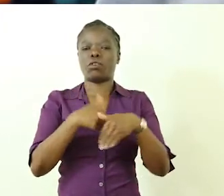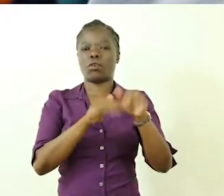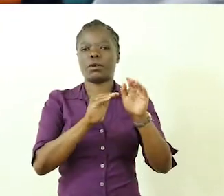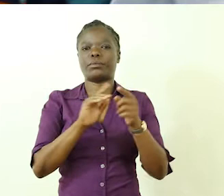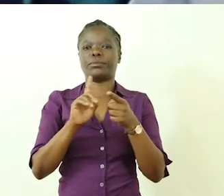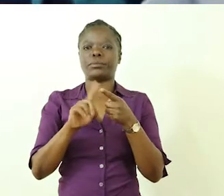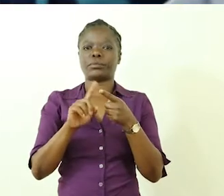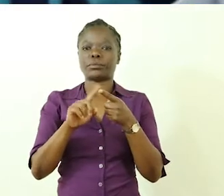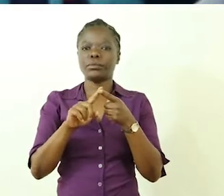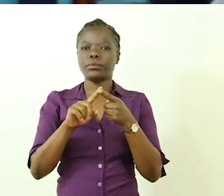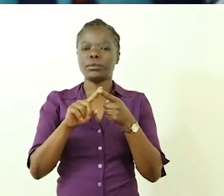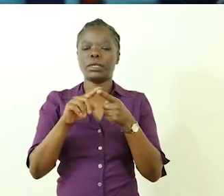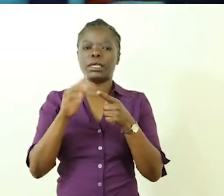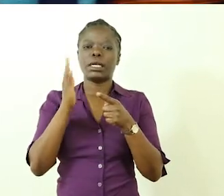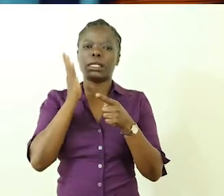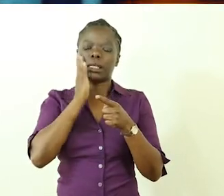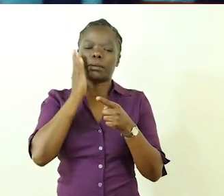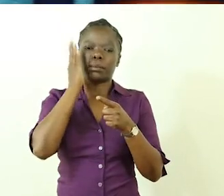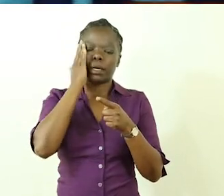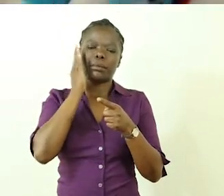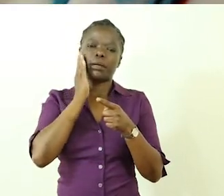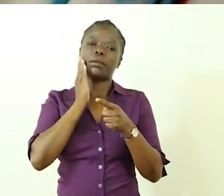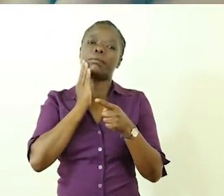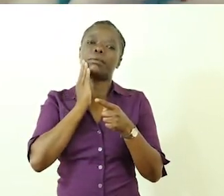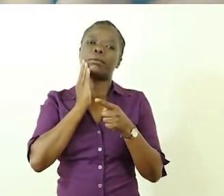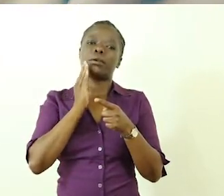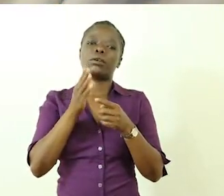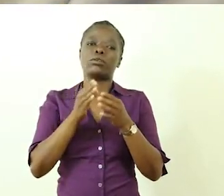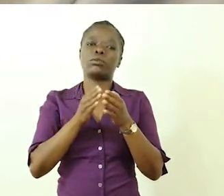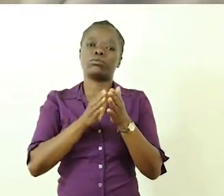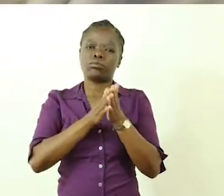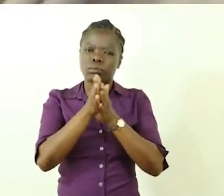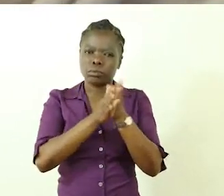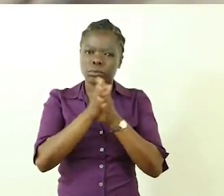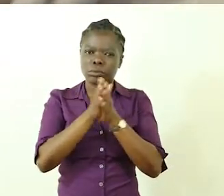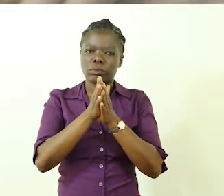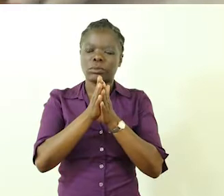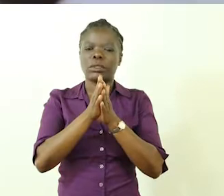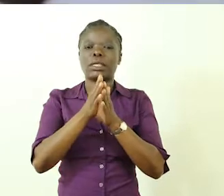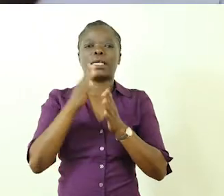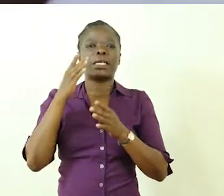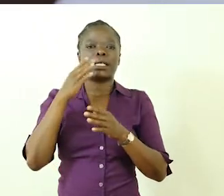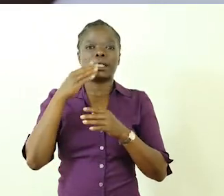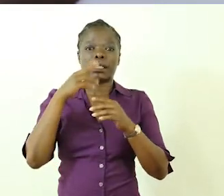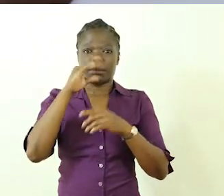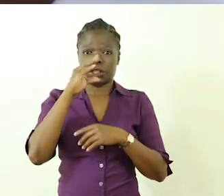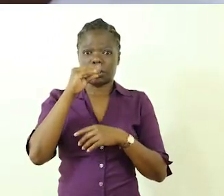following. Tap the facial muscles to facilitate speech.